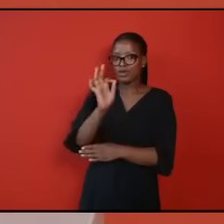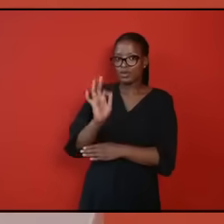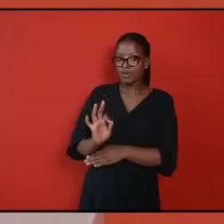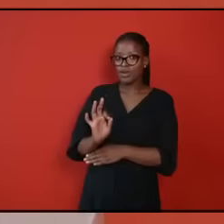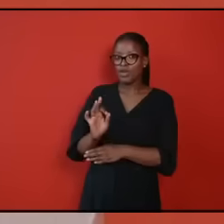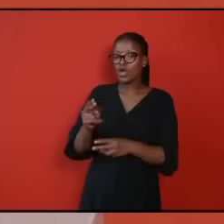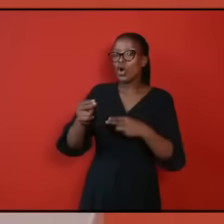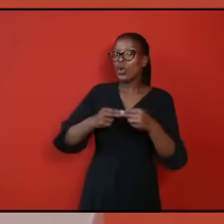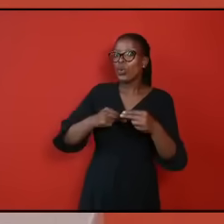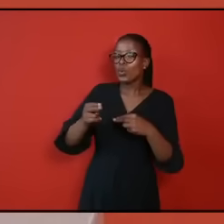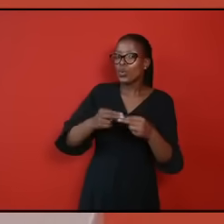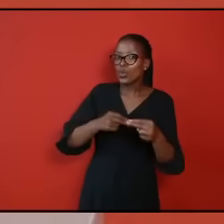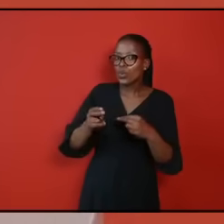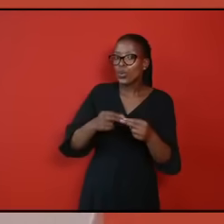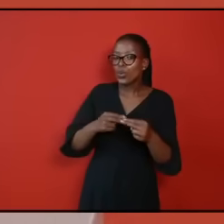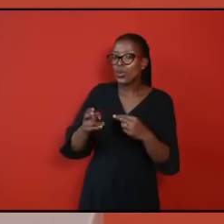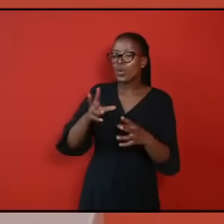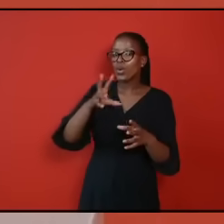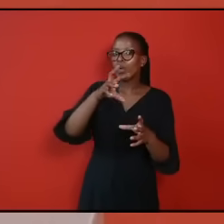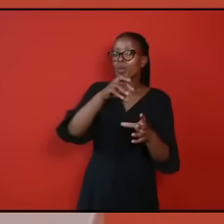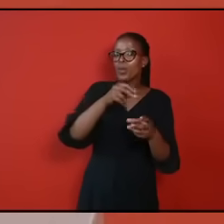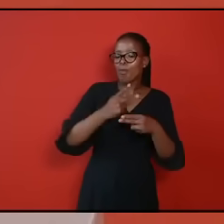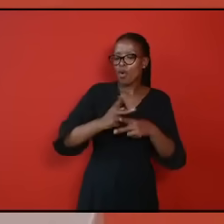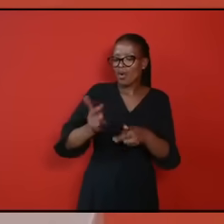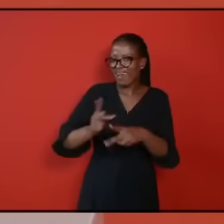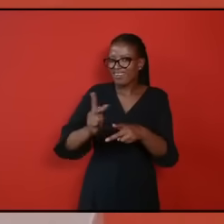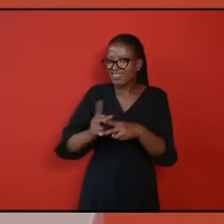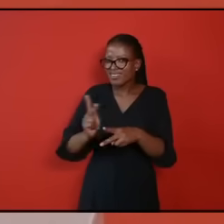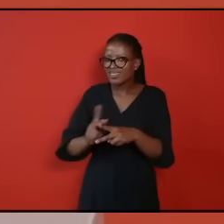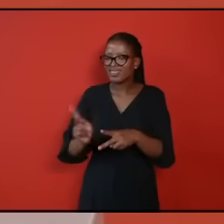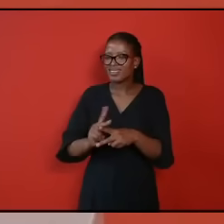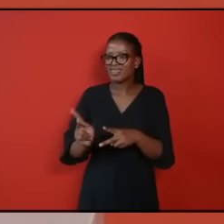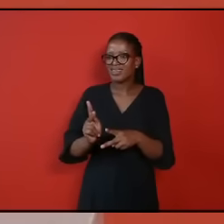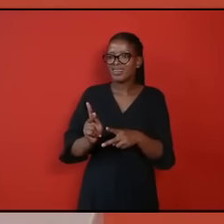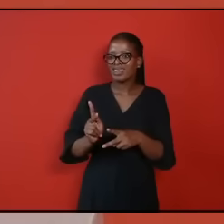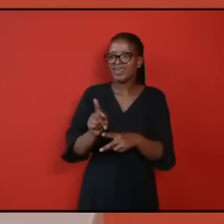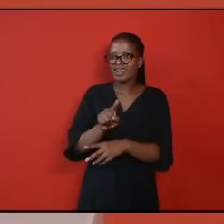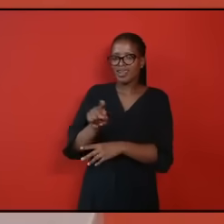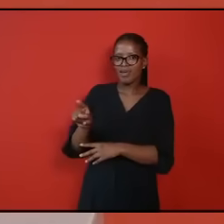shops of product produced by black people.